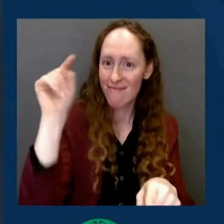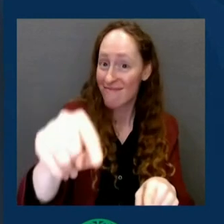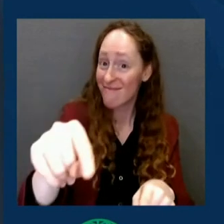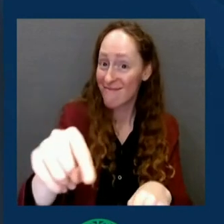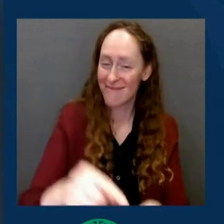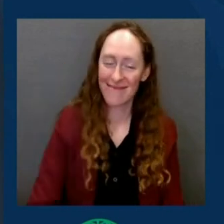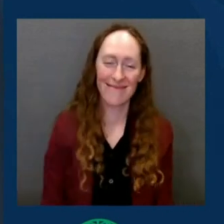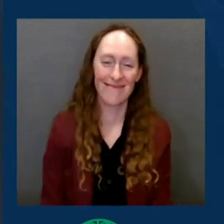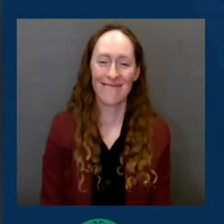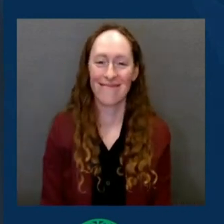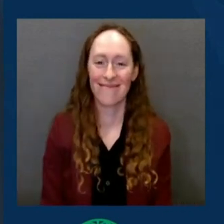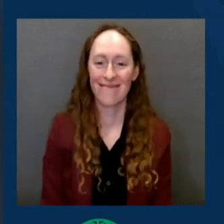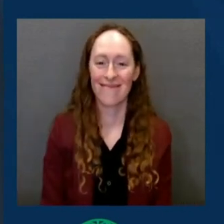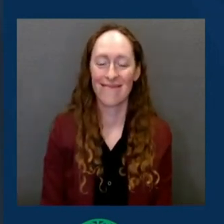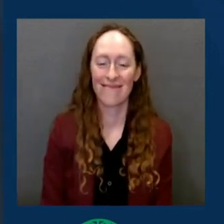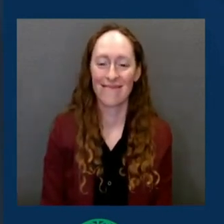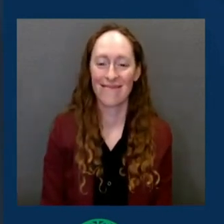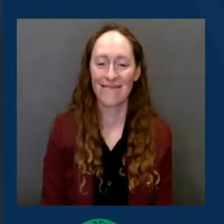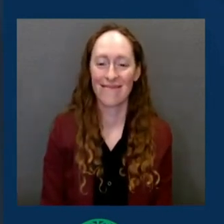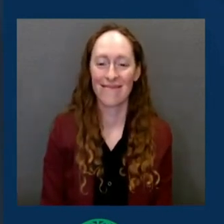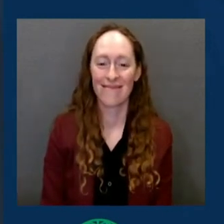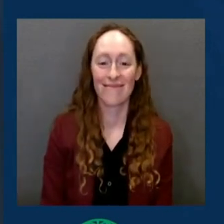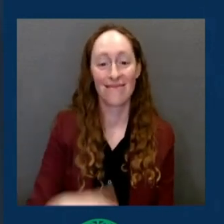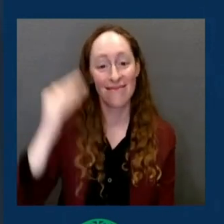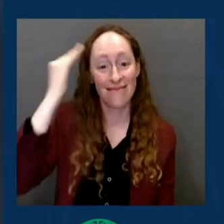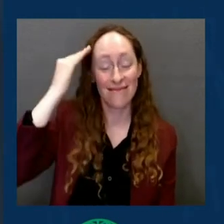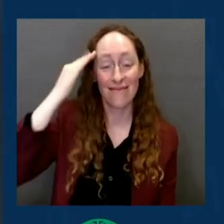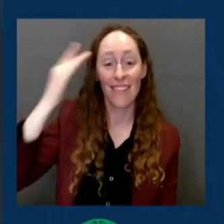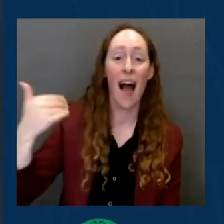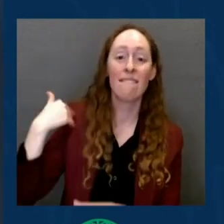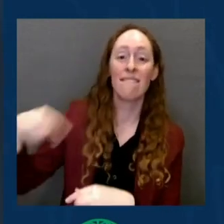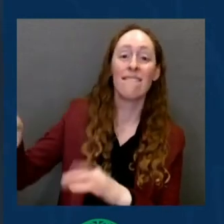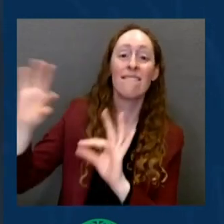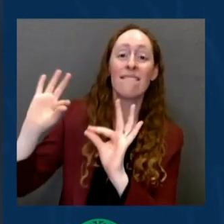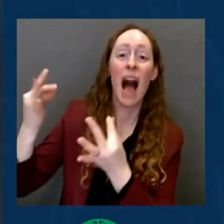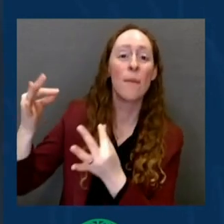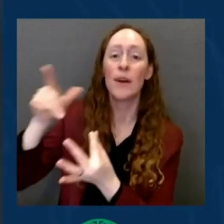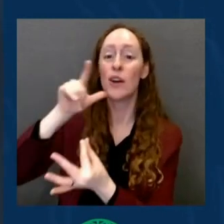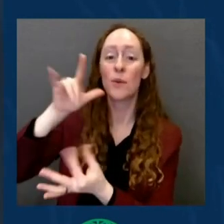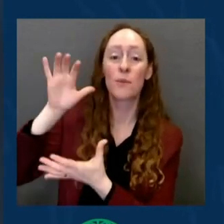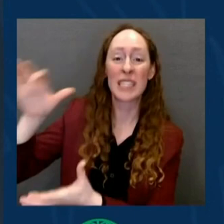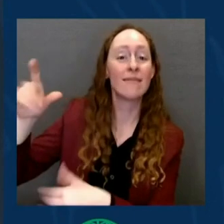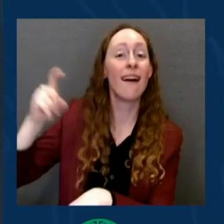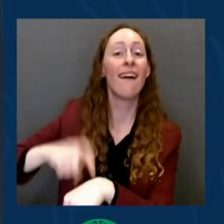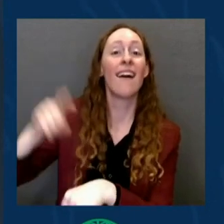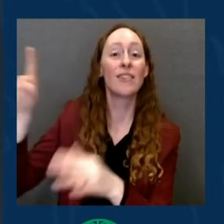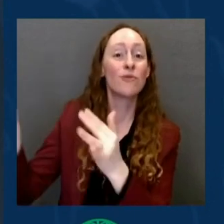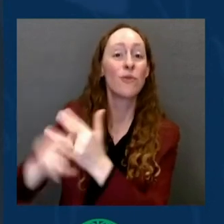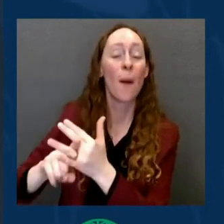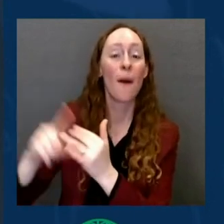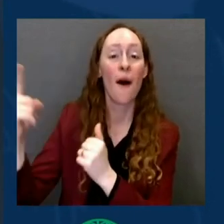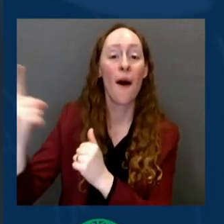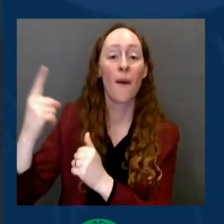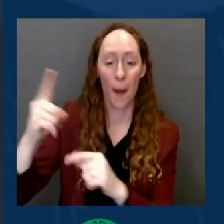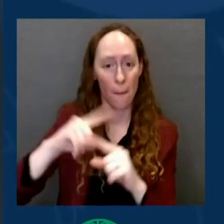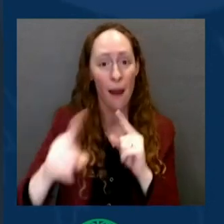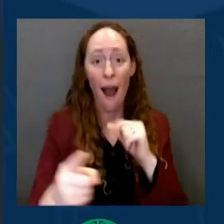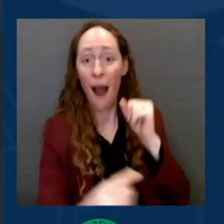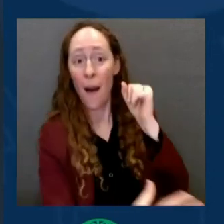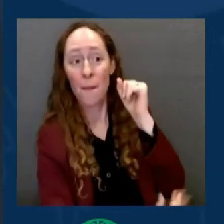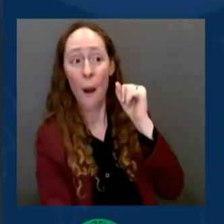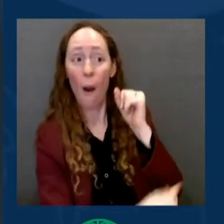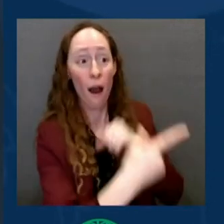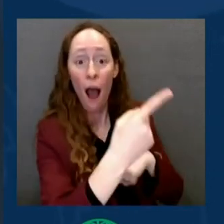up. The poor come and they eat your food, stay longer than they should. Well, I'm looking forward to seeing many of you in your home countries. I